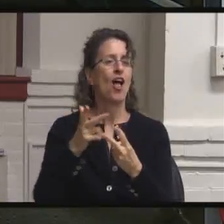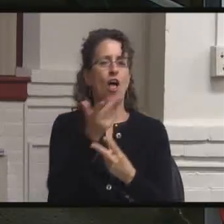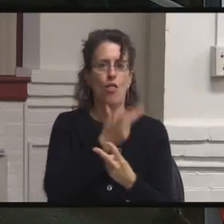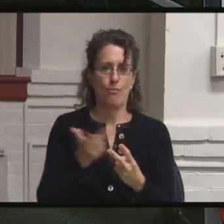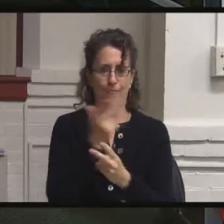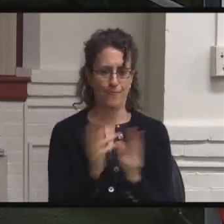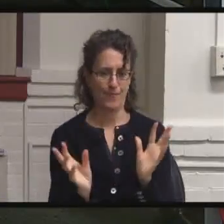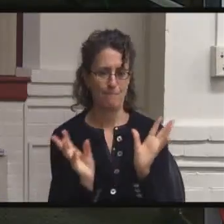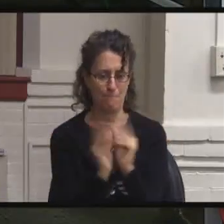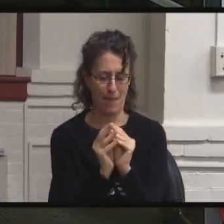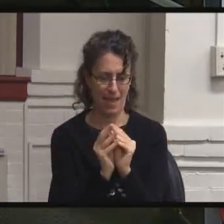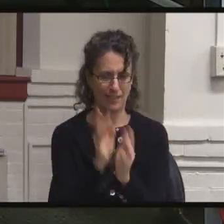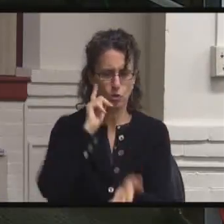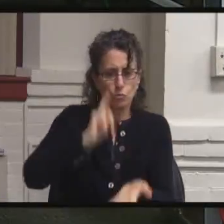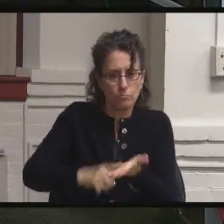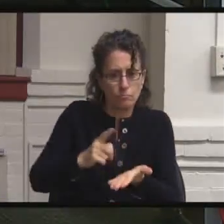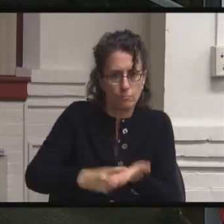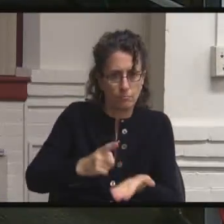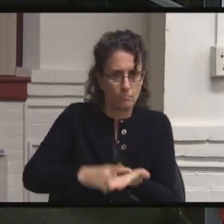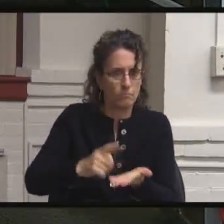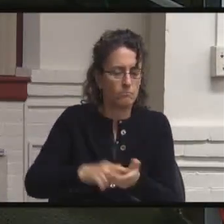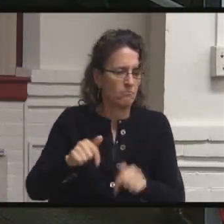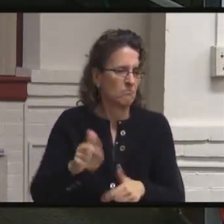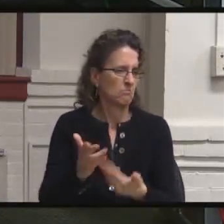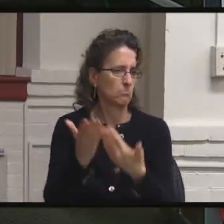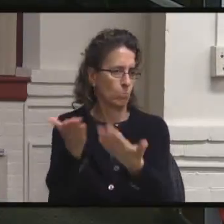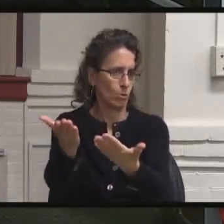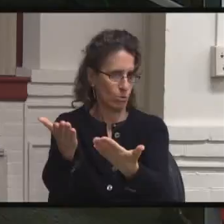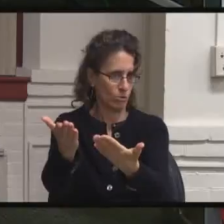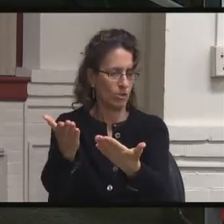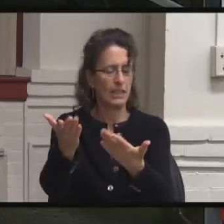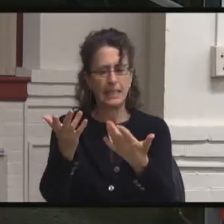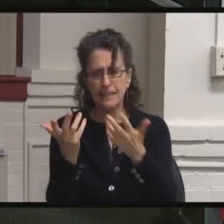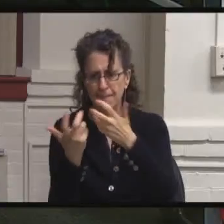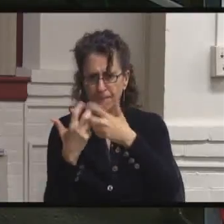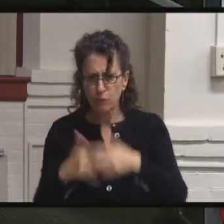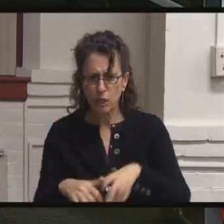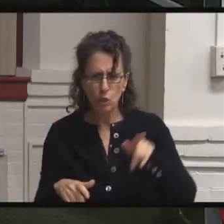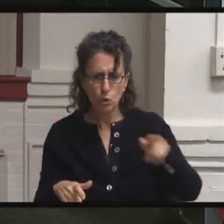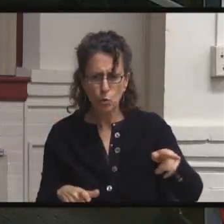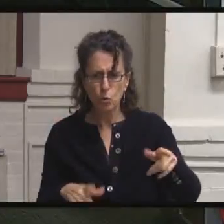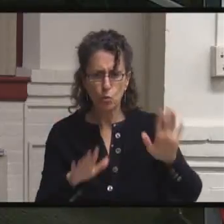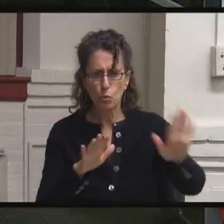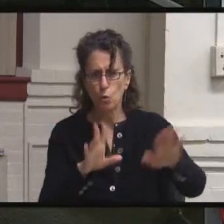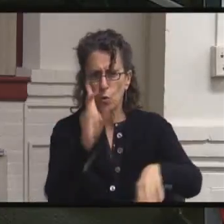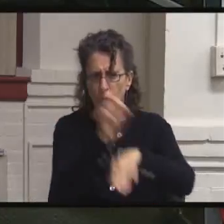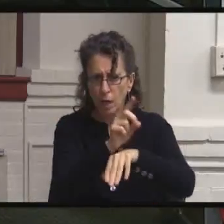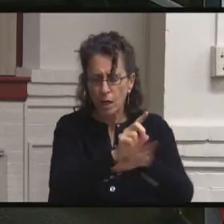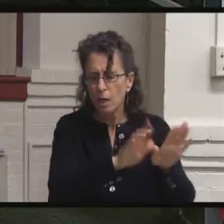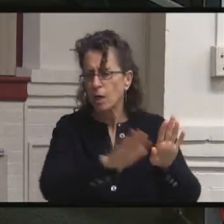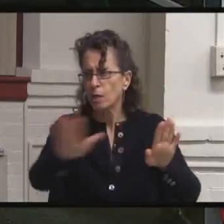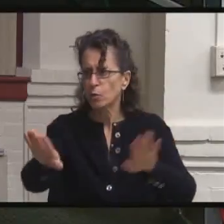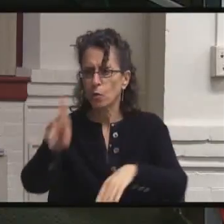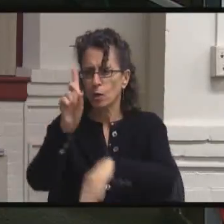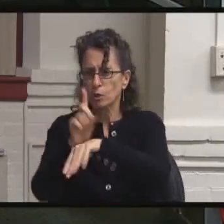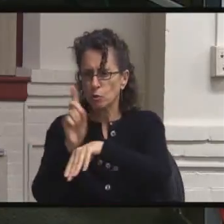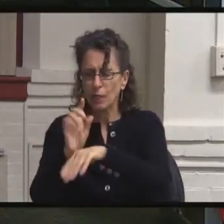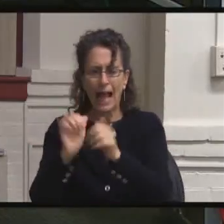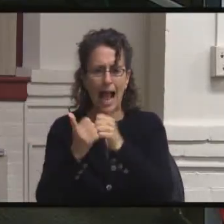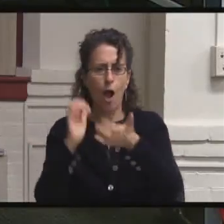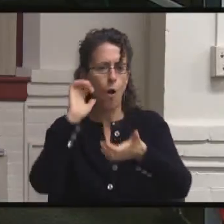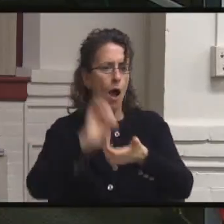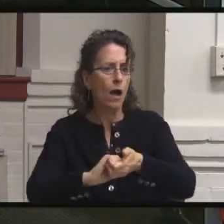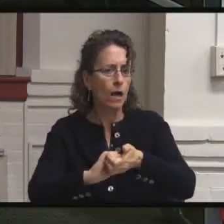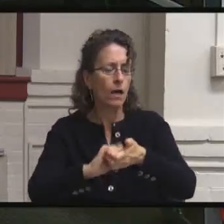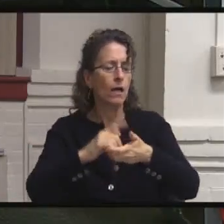about the project coming before you and to work out how we would coordinate all of these efforts simultaneously in the